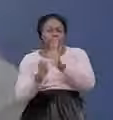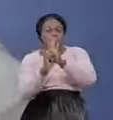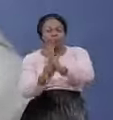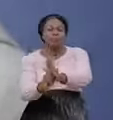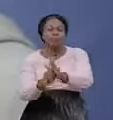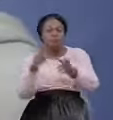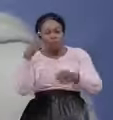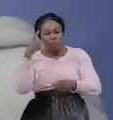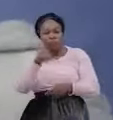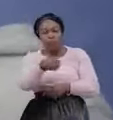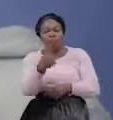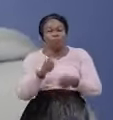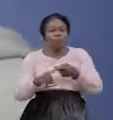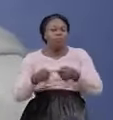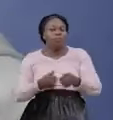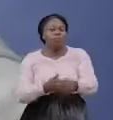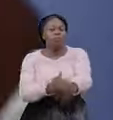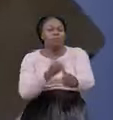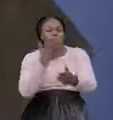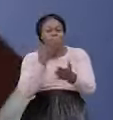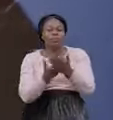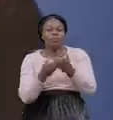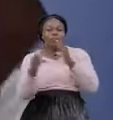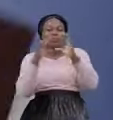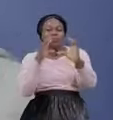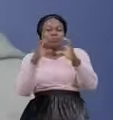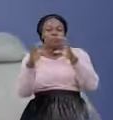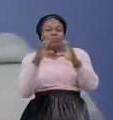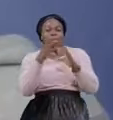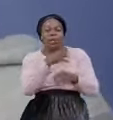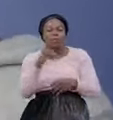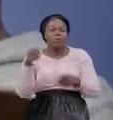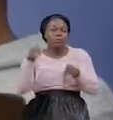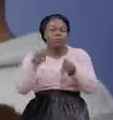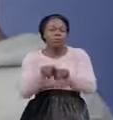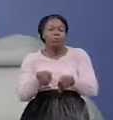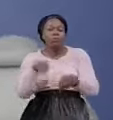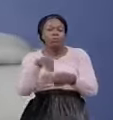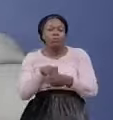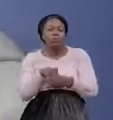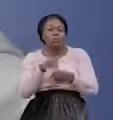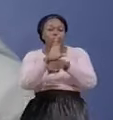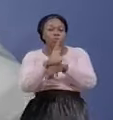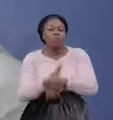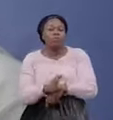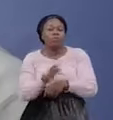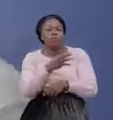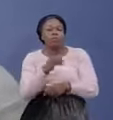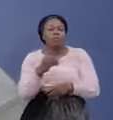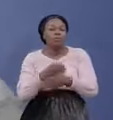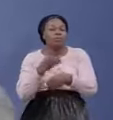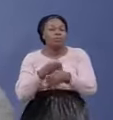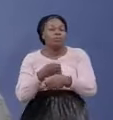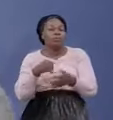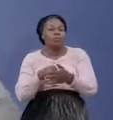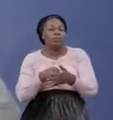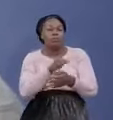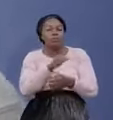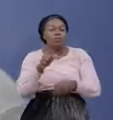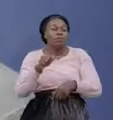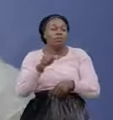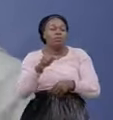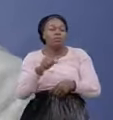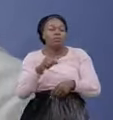and promoting good interactions, and creating a culture of understanding. I make it important not to promote seductive activities on